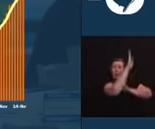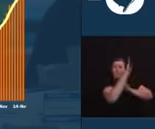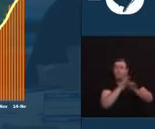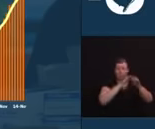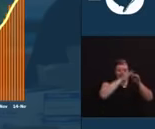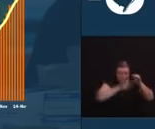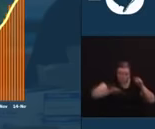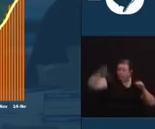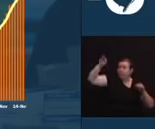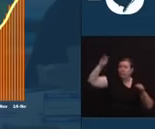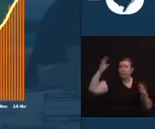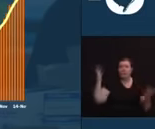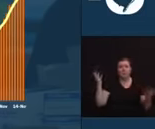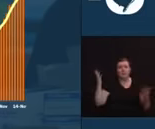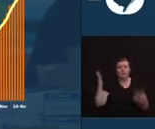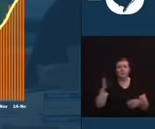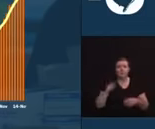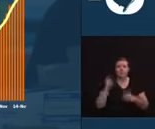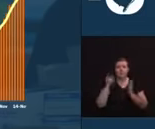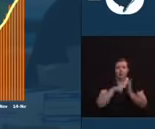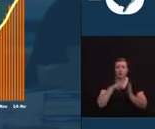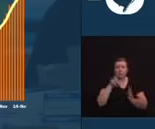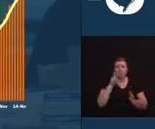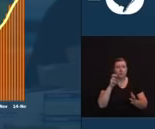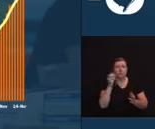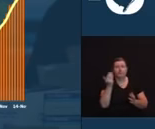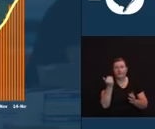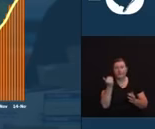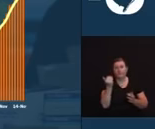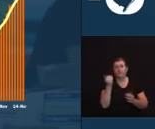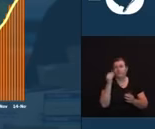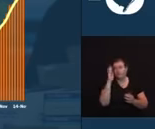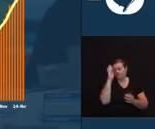2,115 patients are in our hospitals, and another